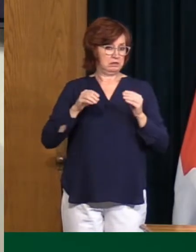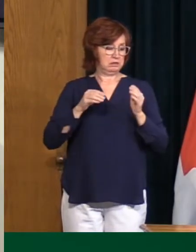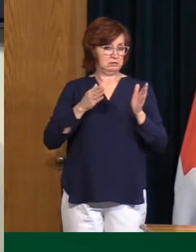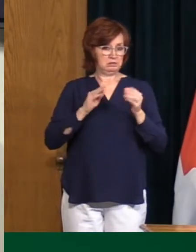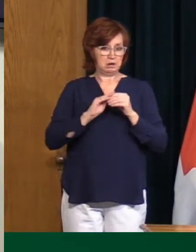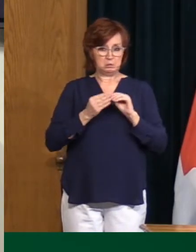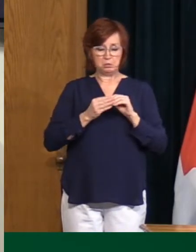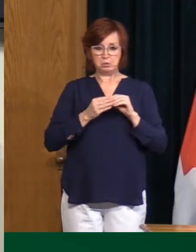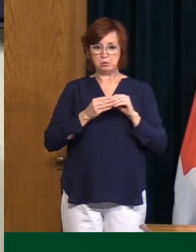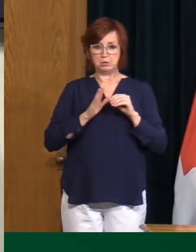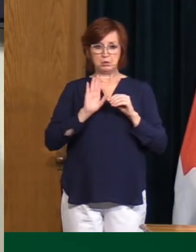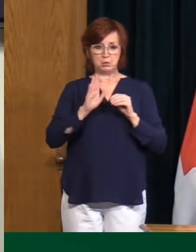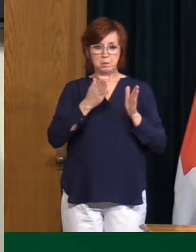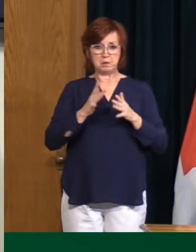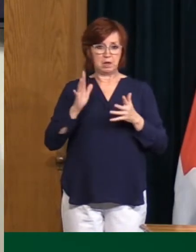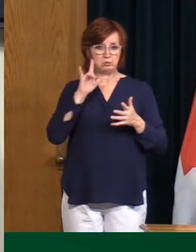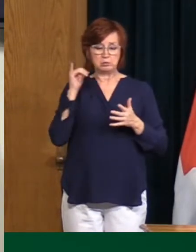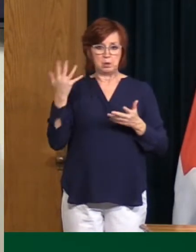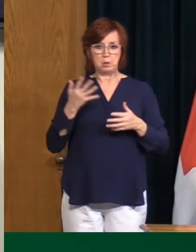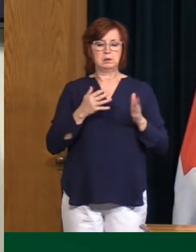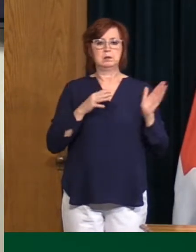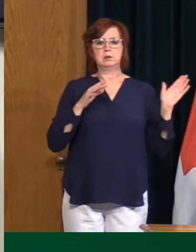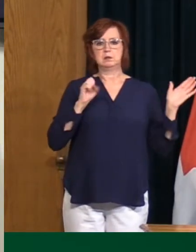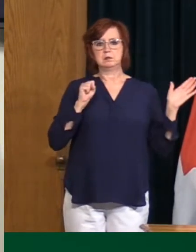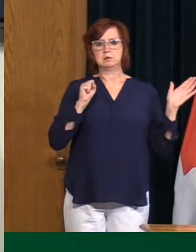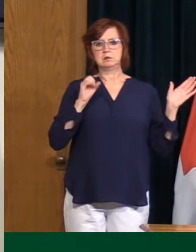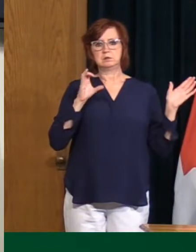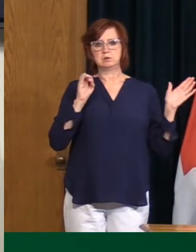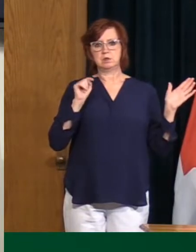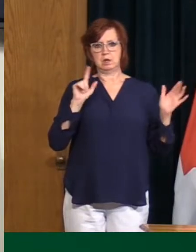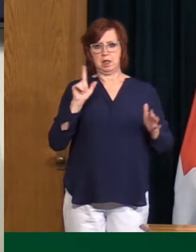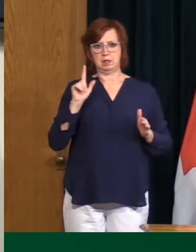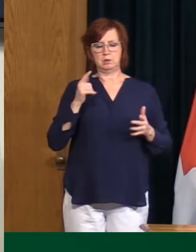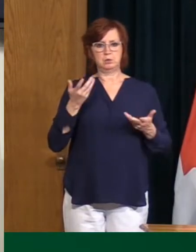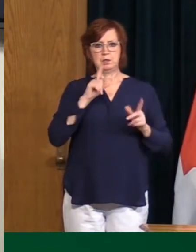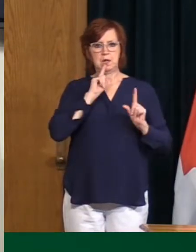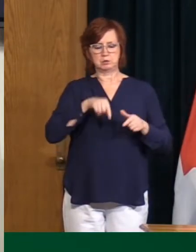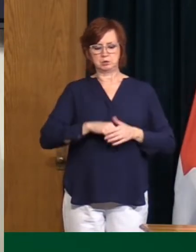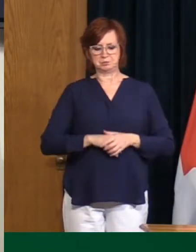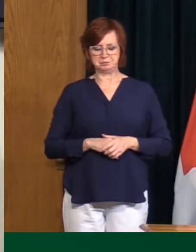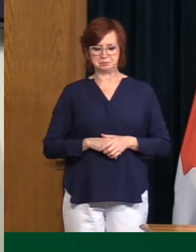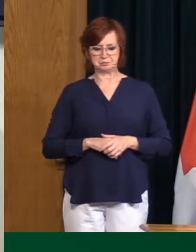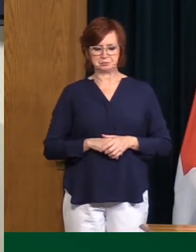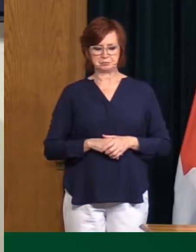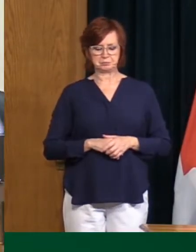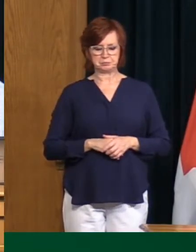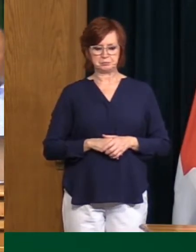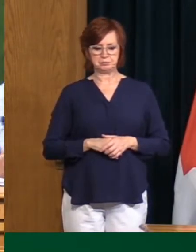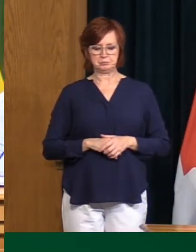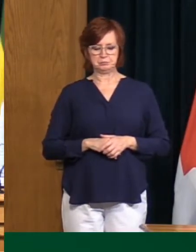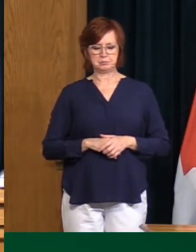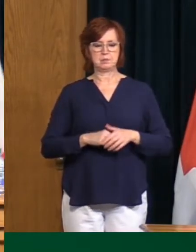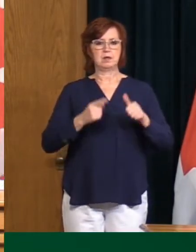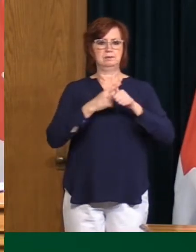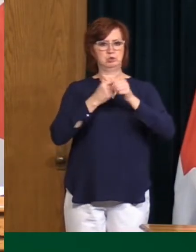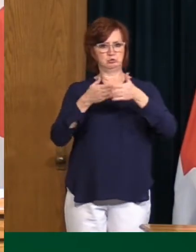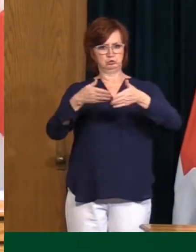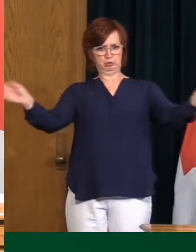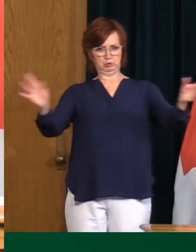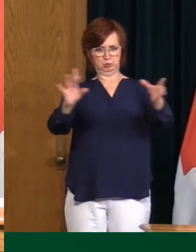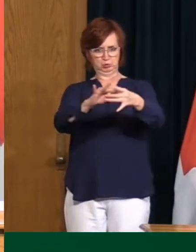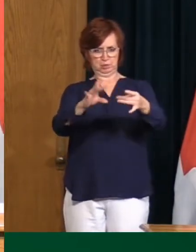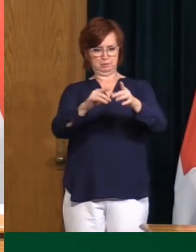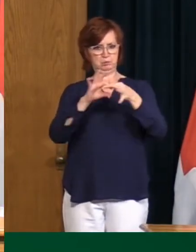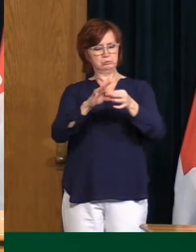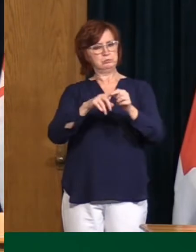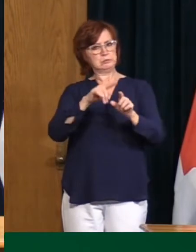I'll start. Is that okay? So the first thing I'd like to say is around our testing strategy overall. And I would say that the